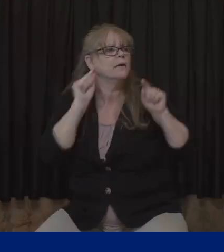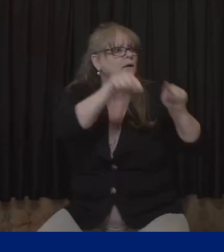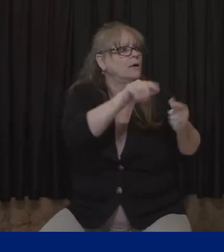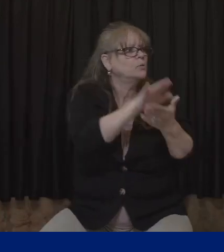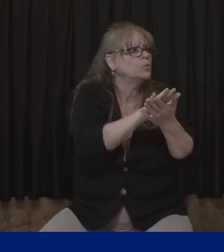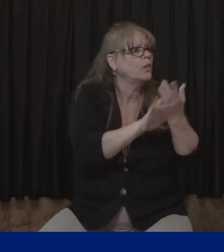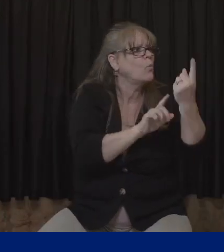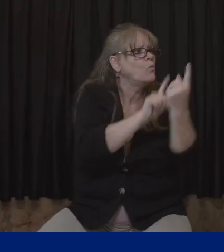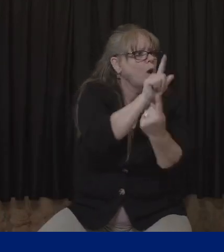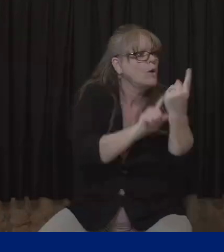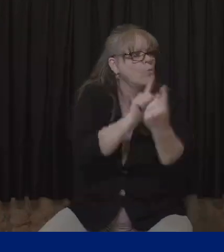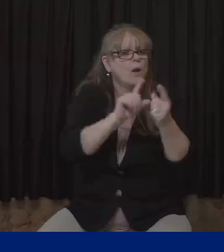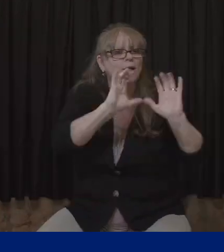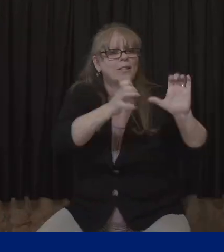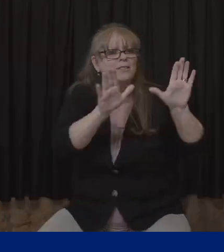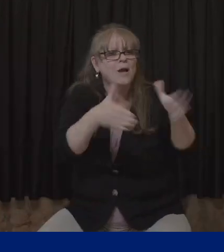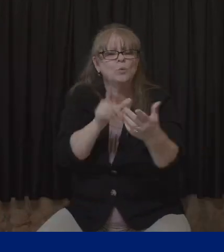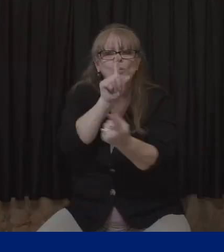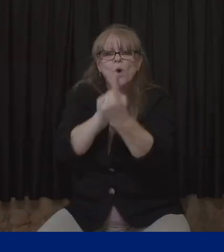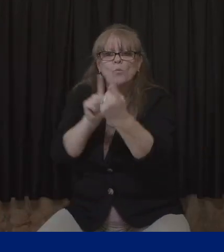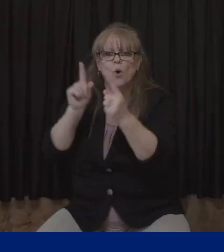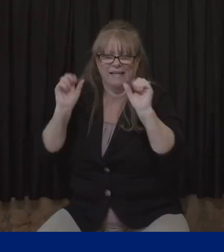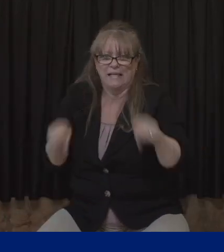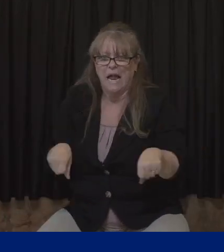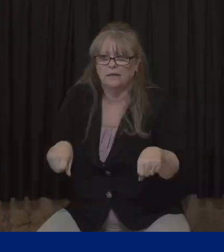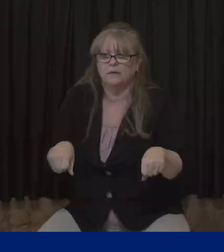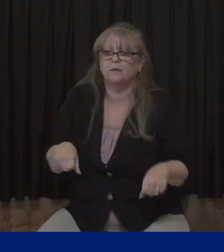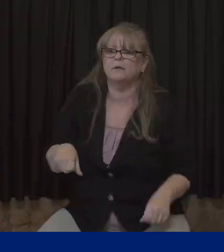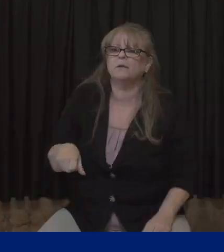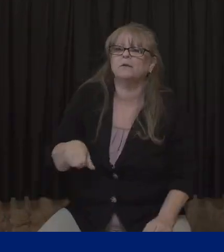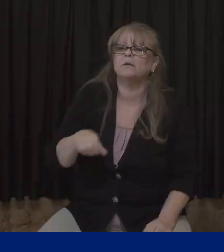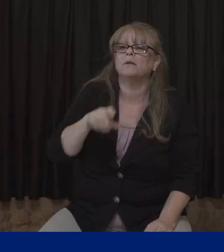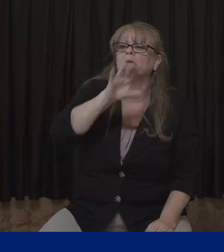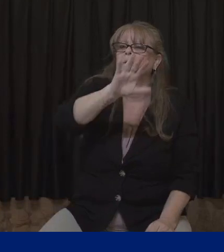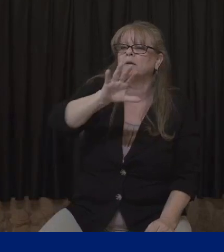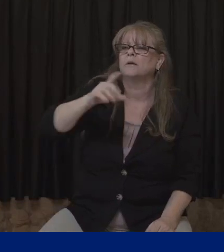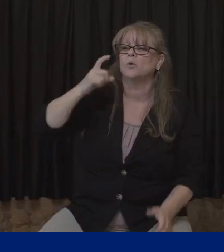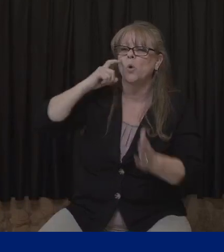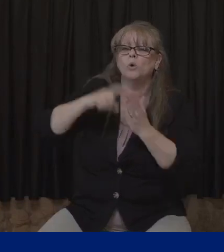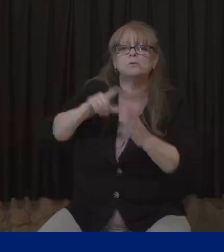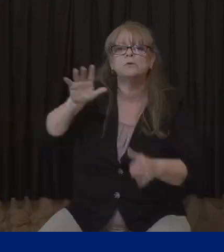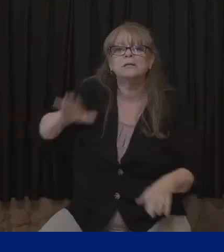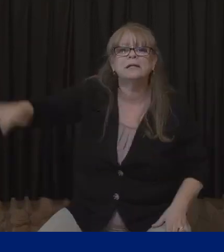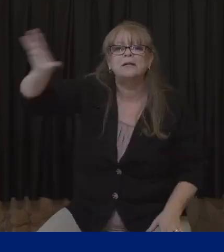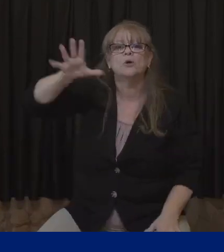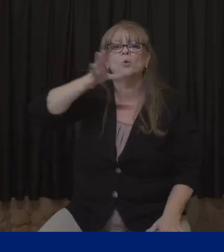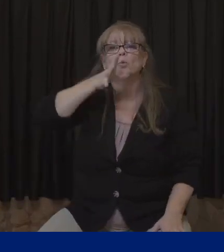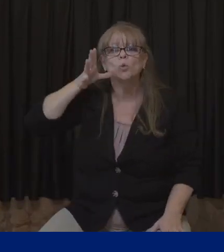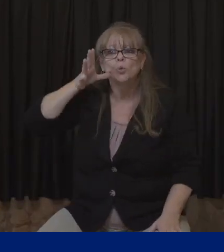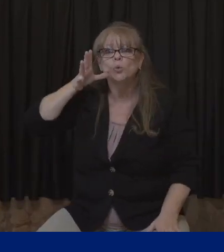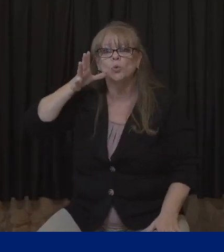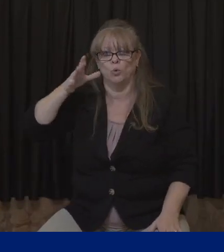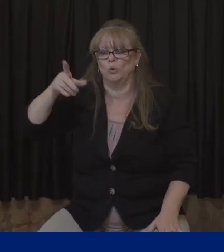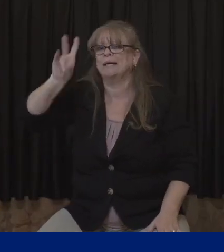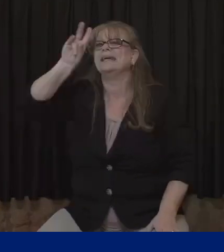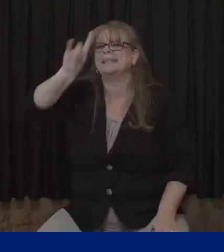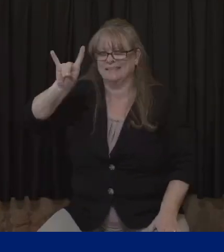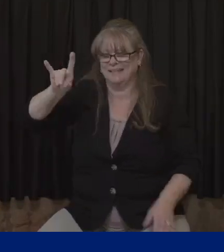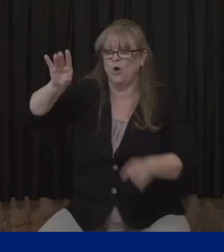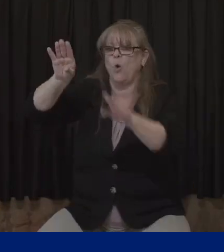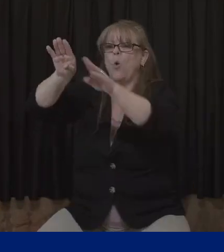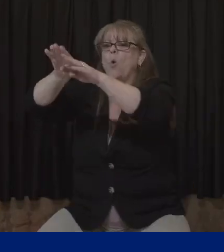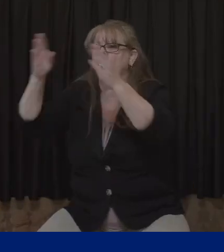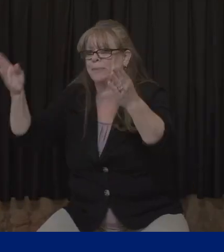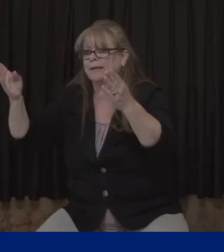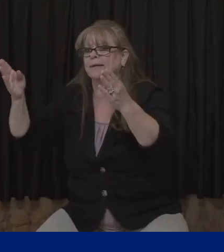some kids can go to the site, a couple per classroom that certainly have more than enough spacing, are able to access the internet there. But